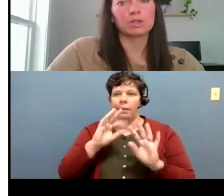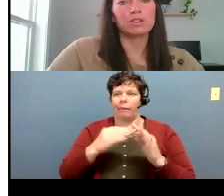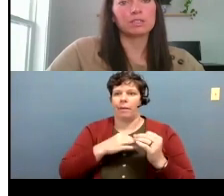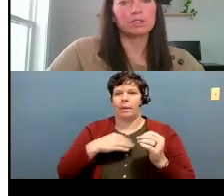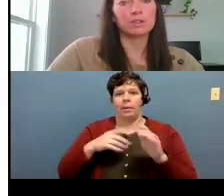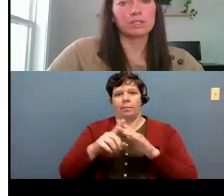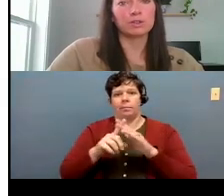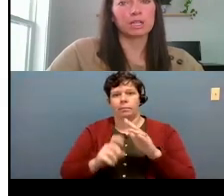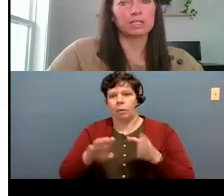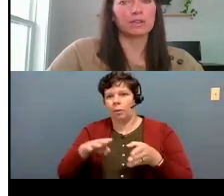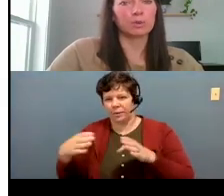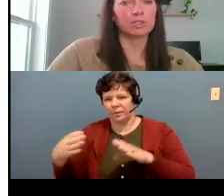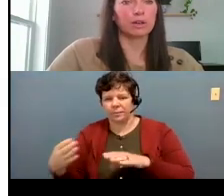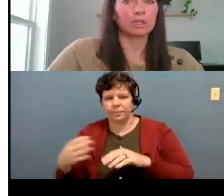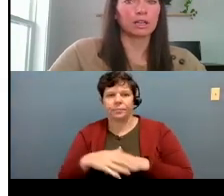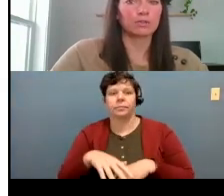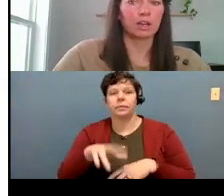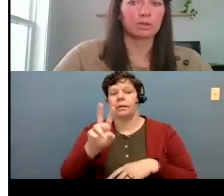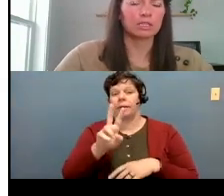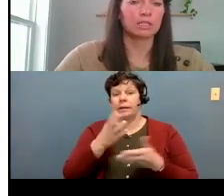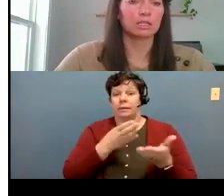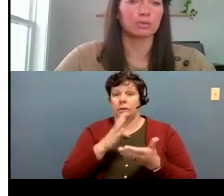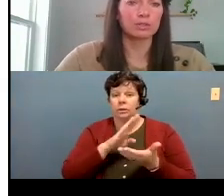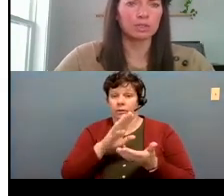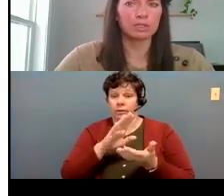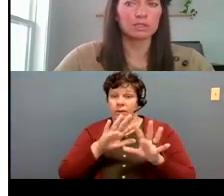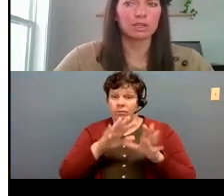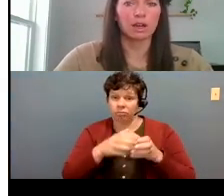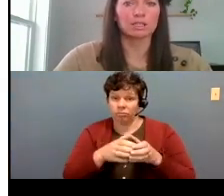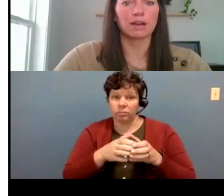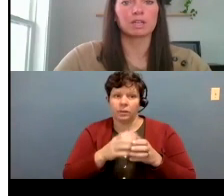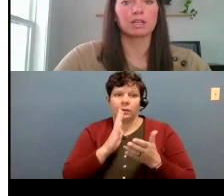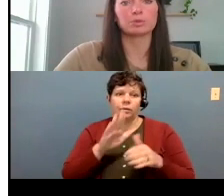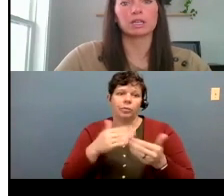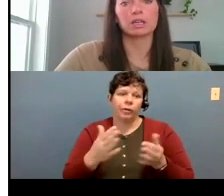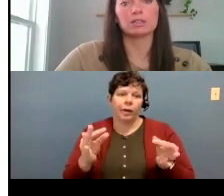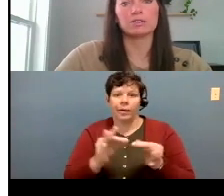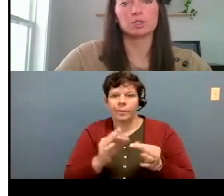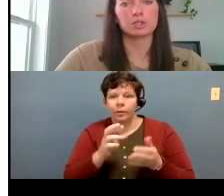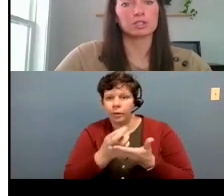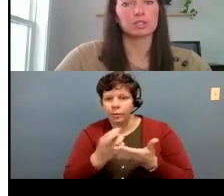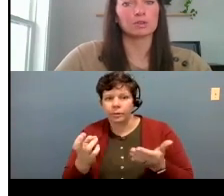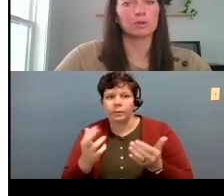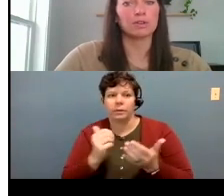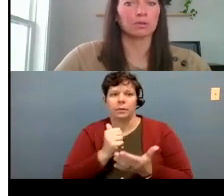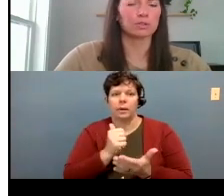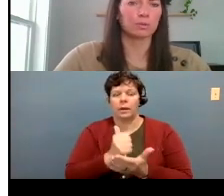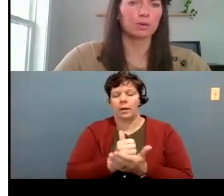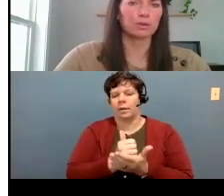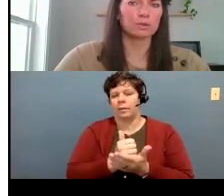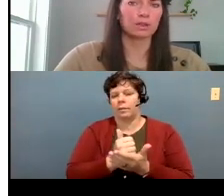So the Victim Services Unit is available to help connect families to needed resources. Staff can help link individuals to